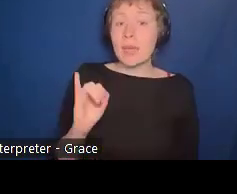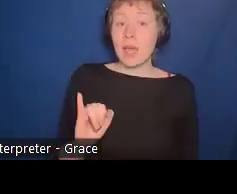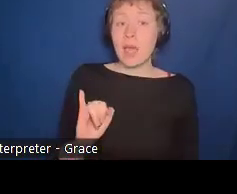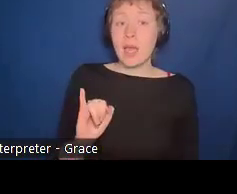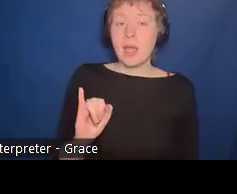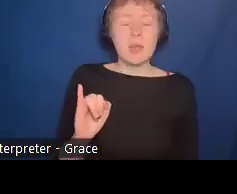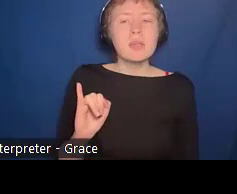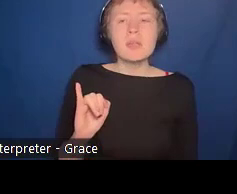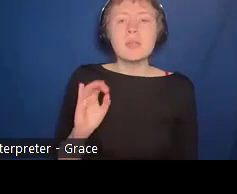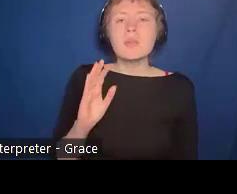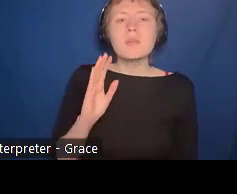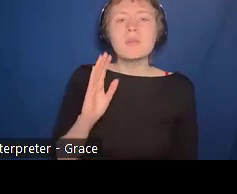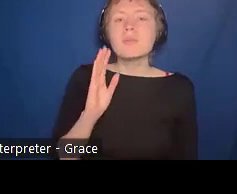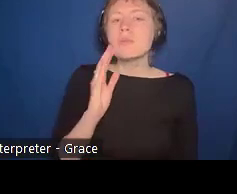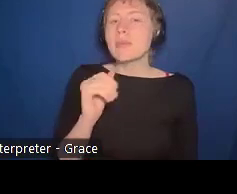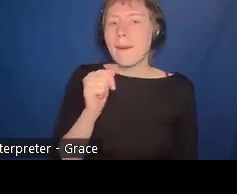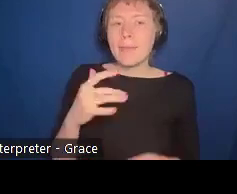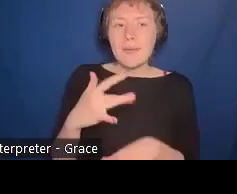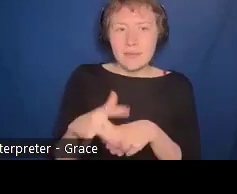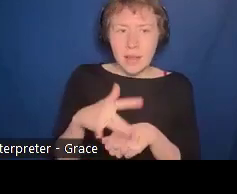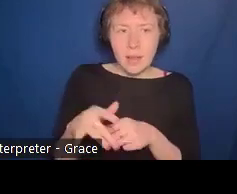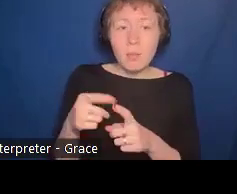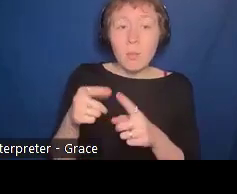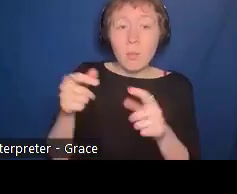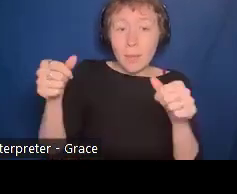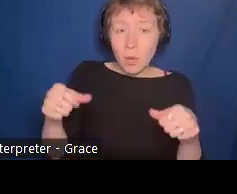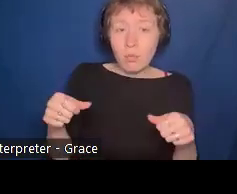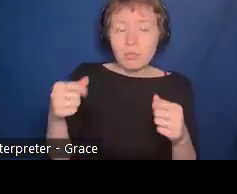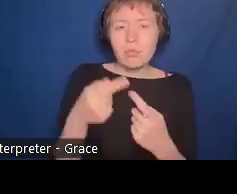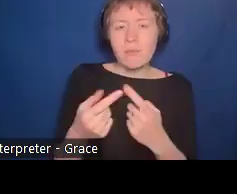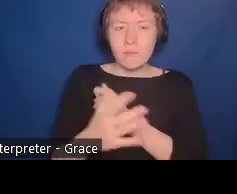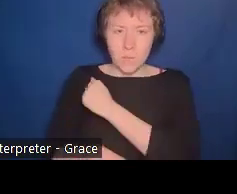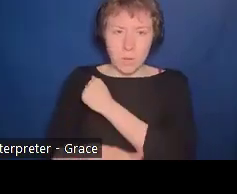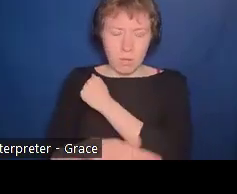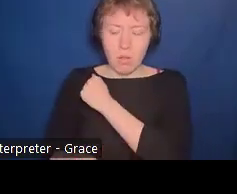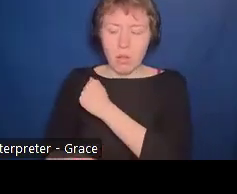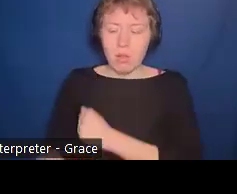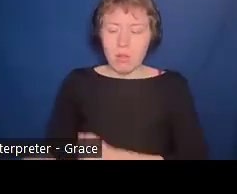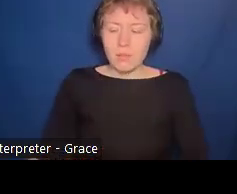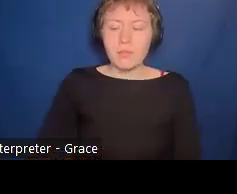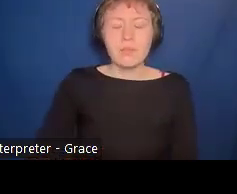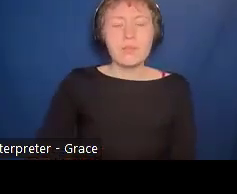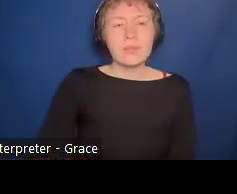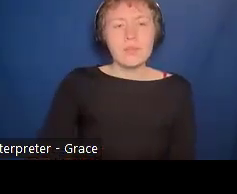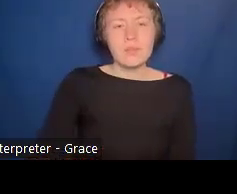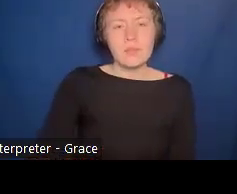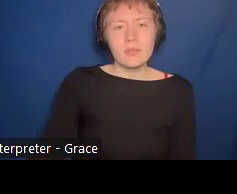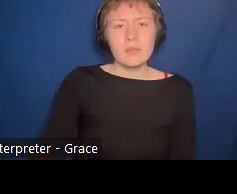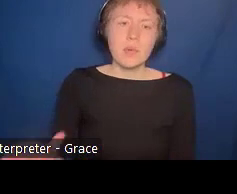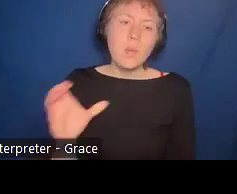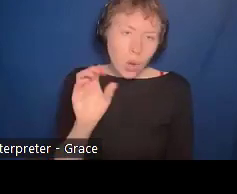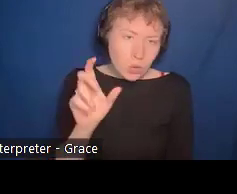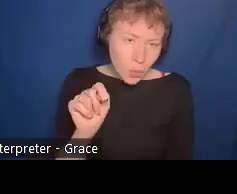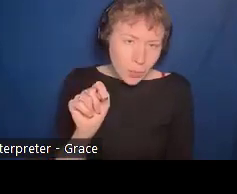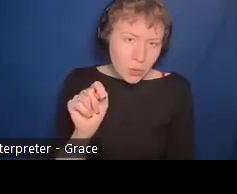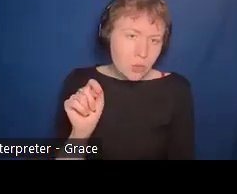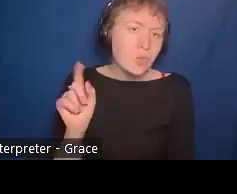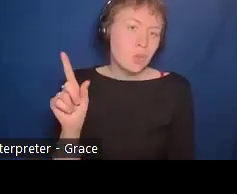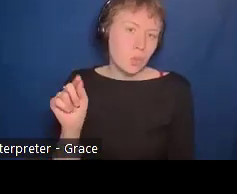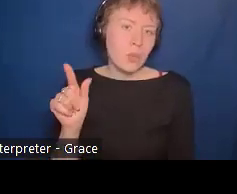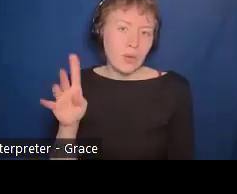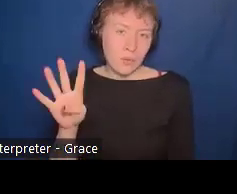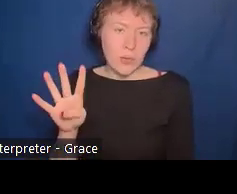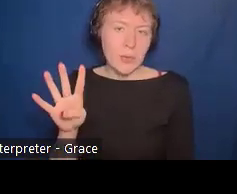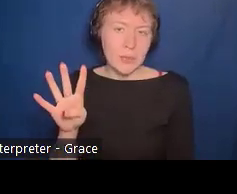not going to be available to post until the fall, and more specifically, October